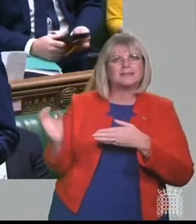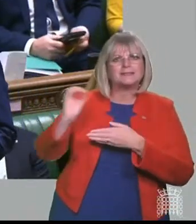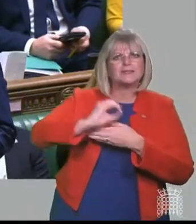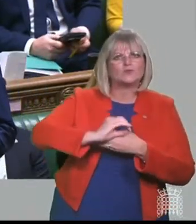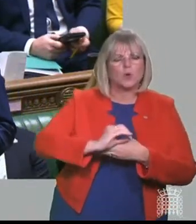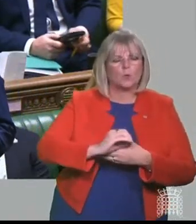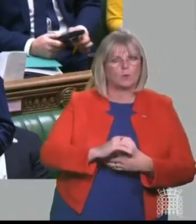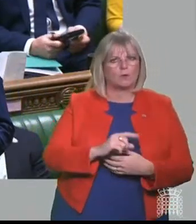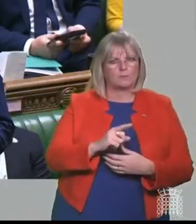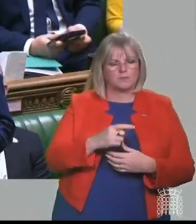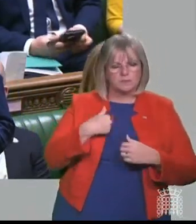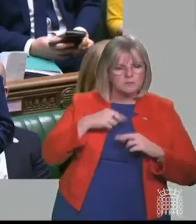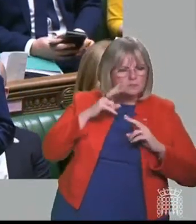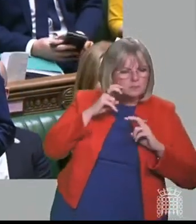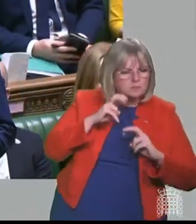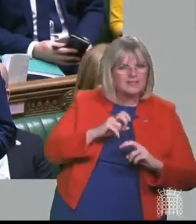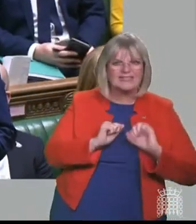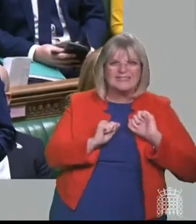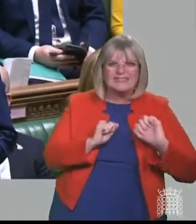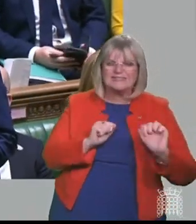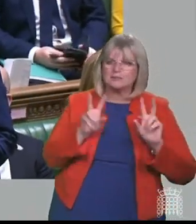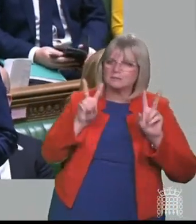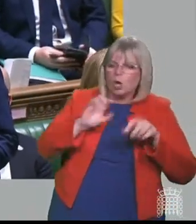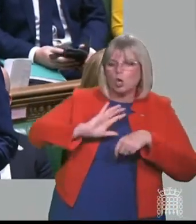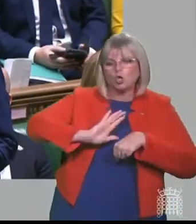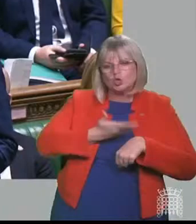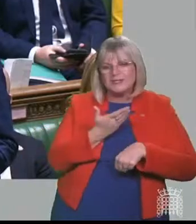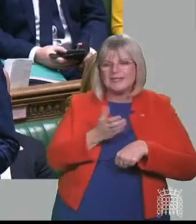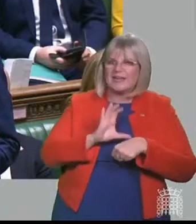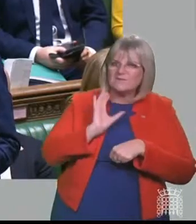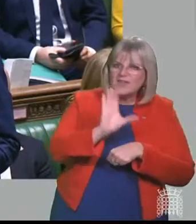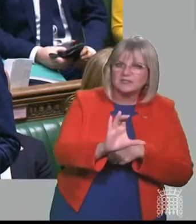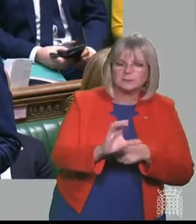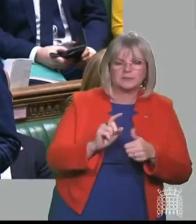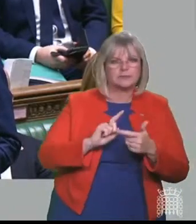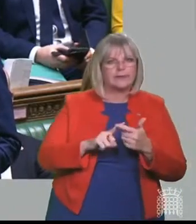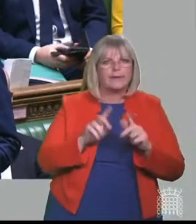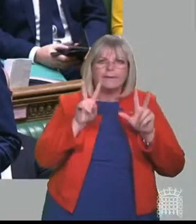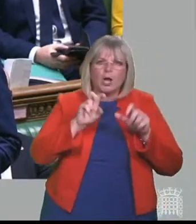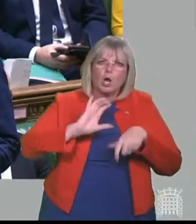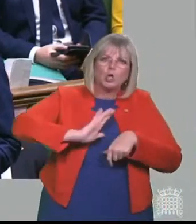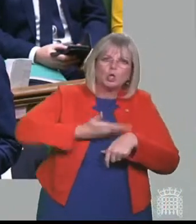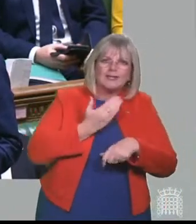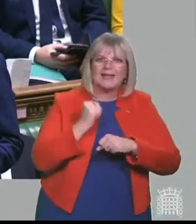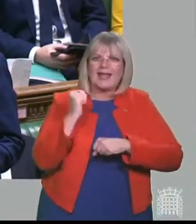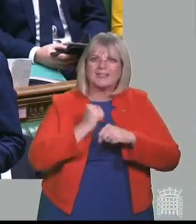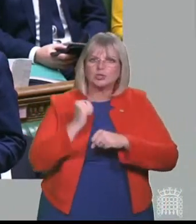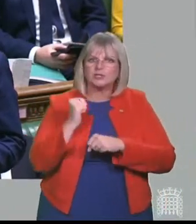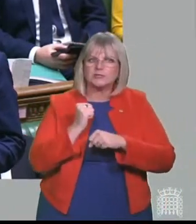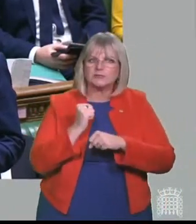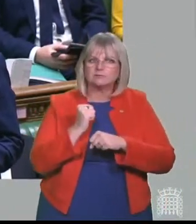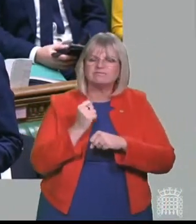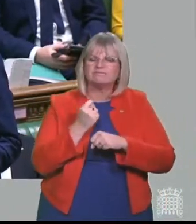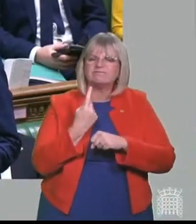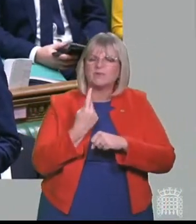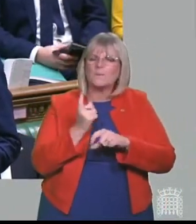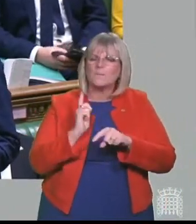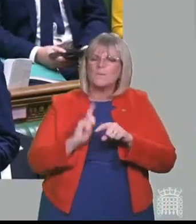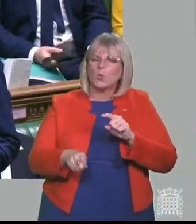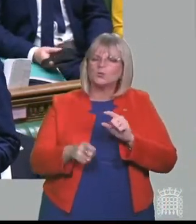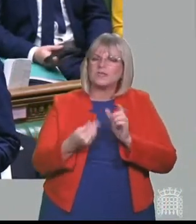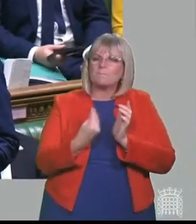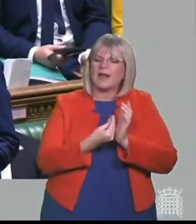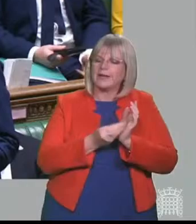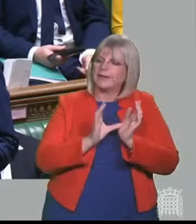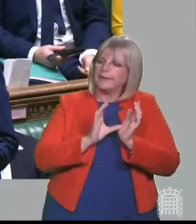green investment plans and what he calls green energy, I think we'll find that most of that money will go into nuclear,